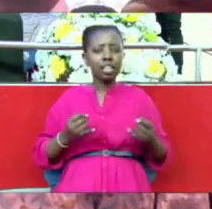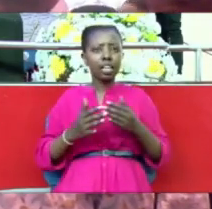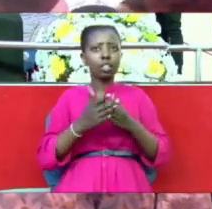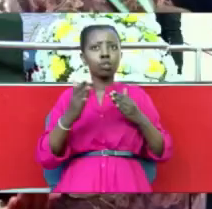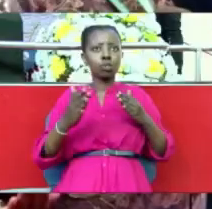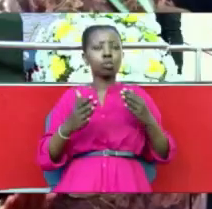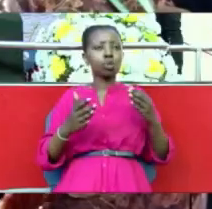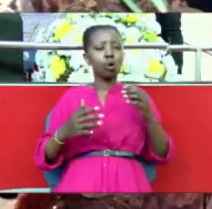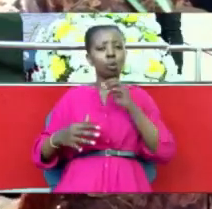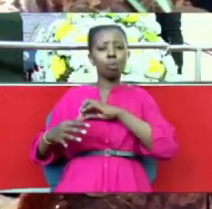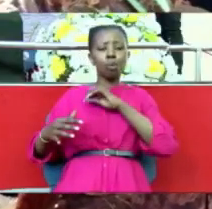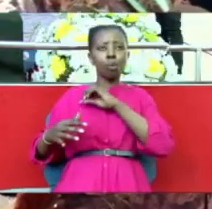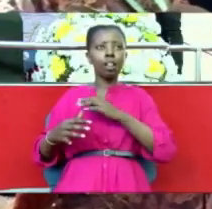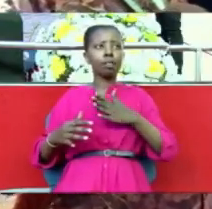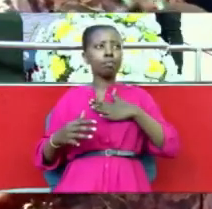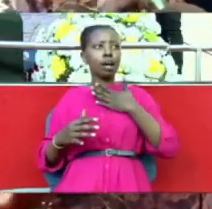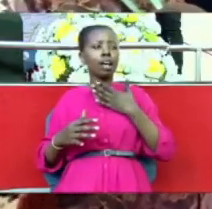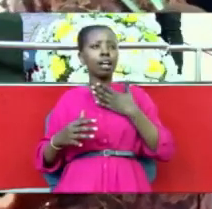And power to stop my wells.